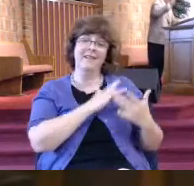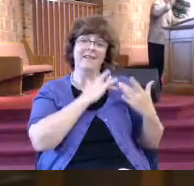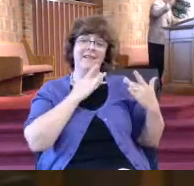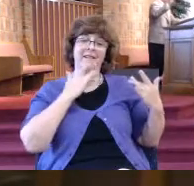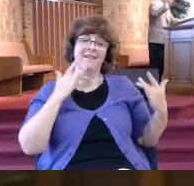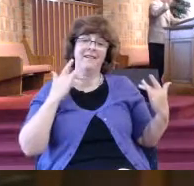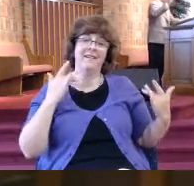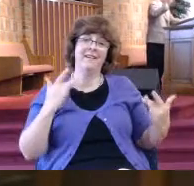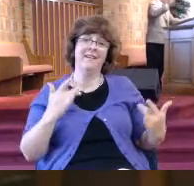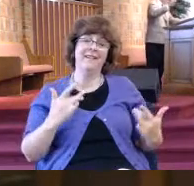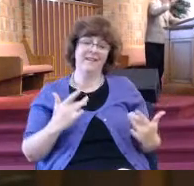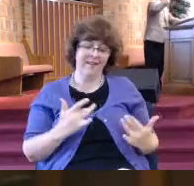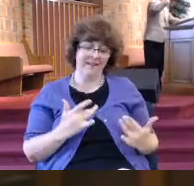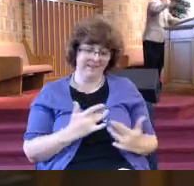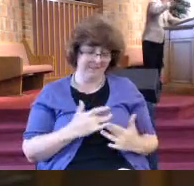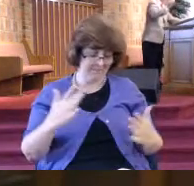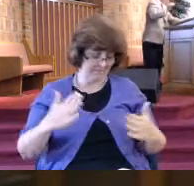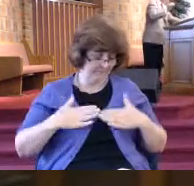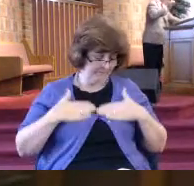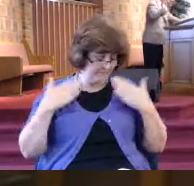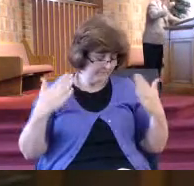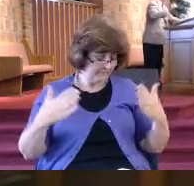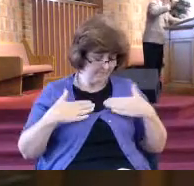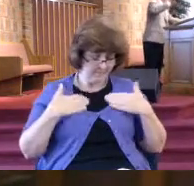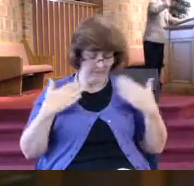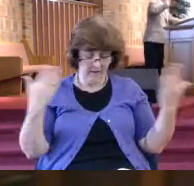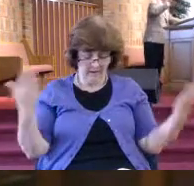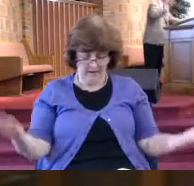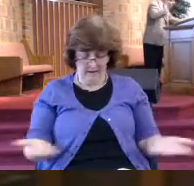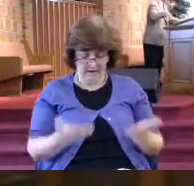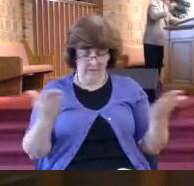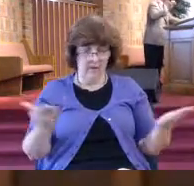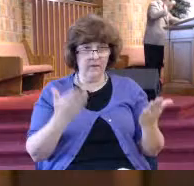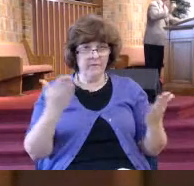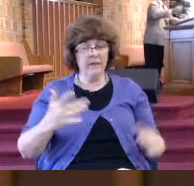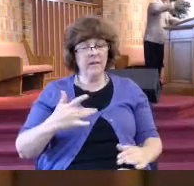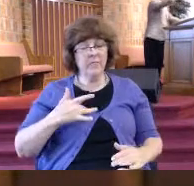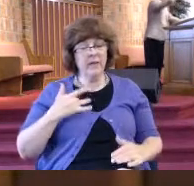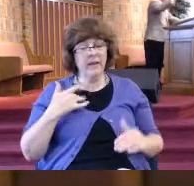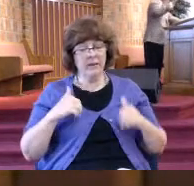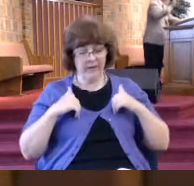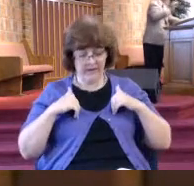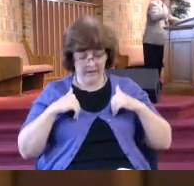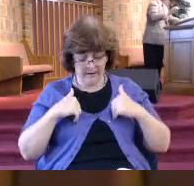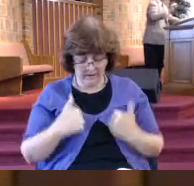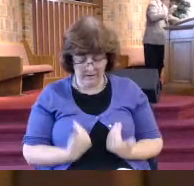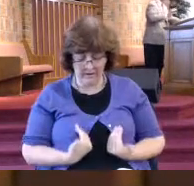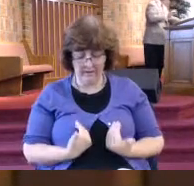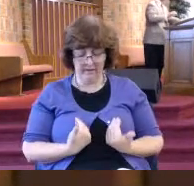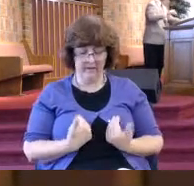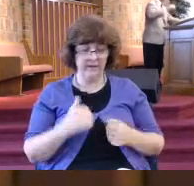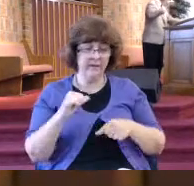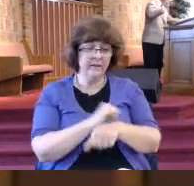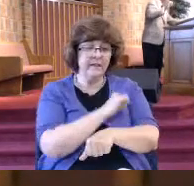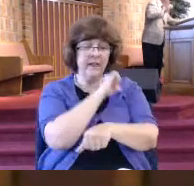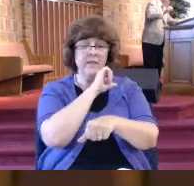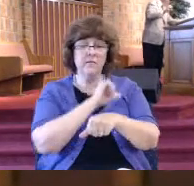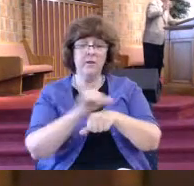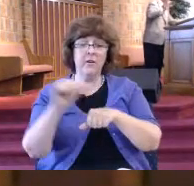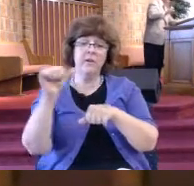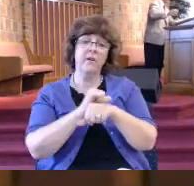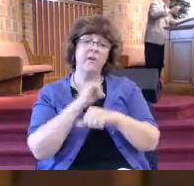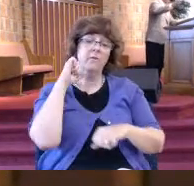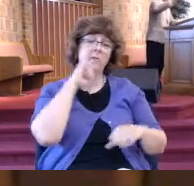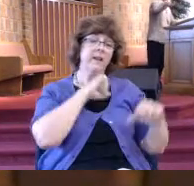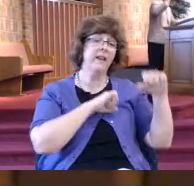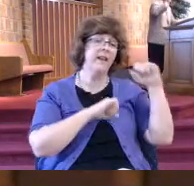longing eyes. Here our feet are often weary on the hills that